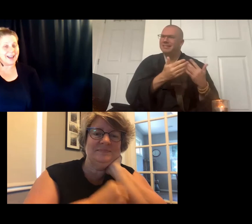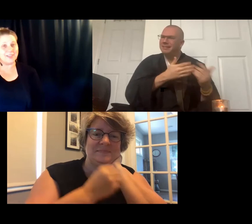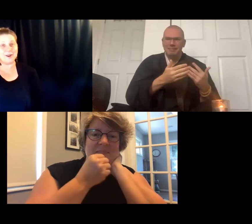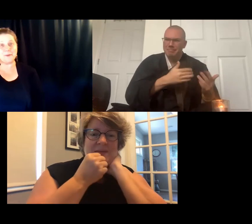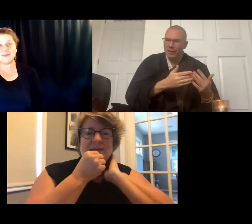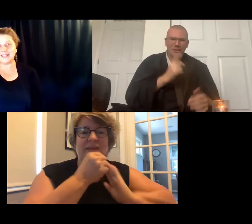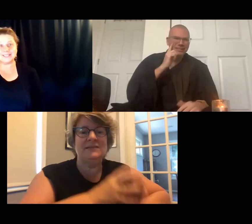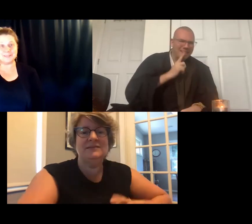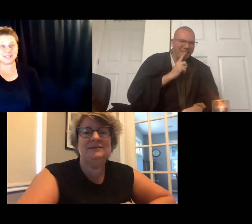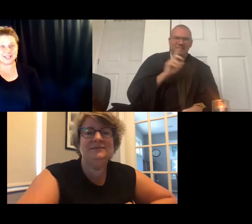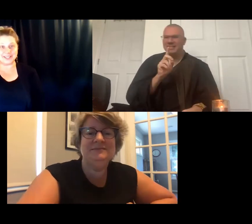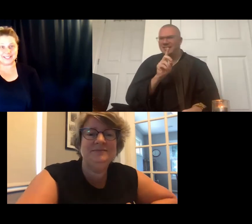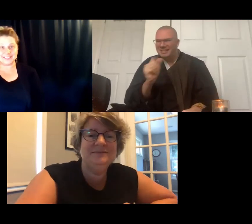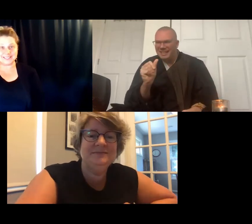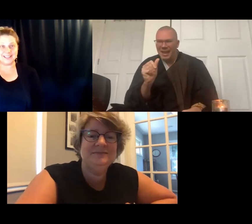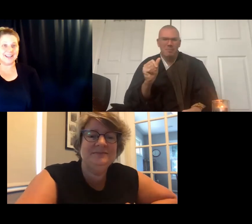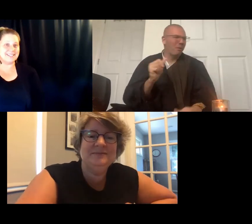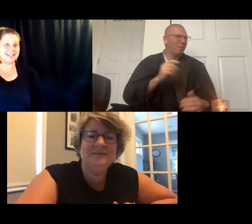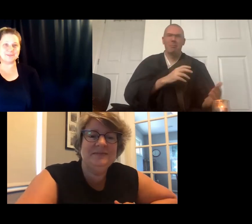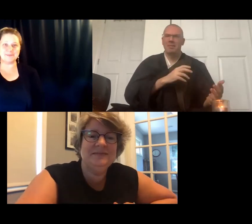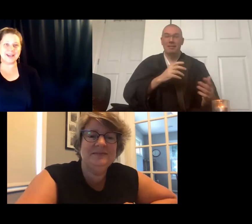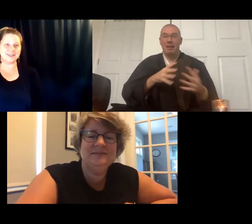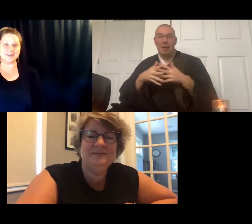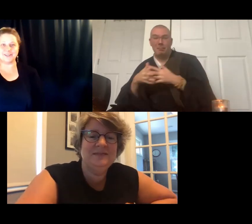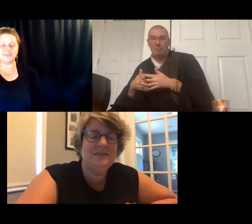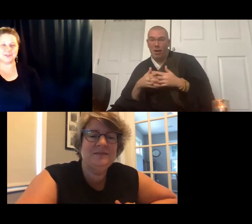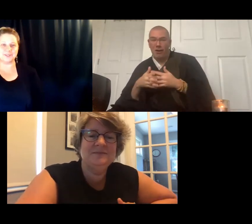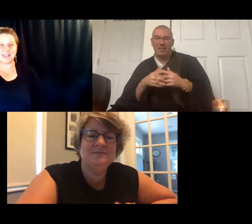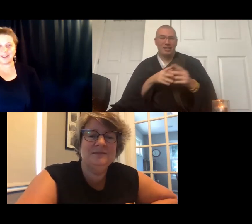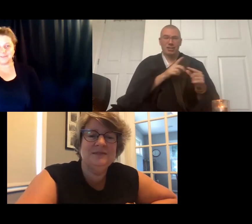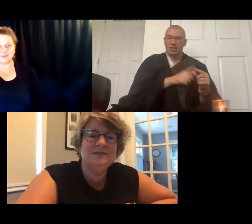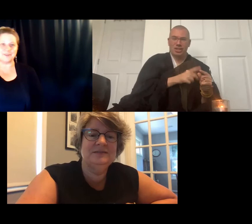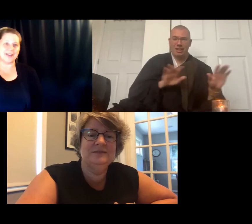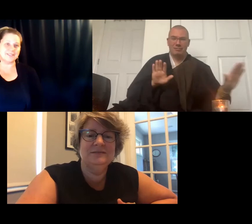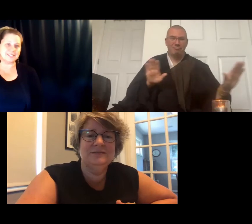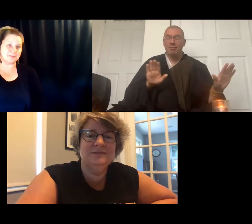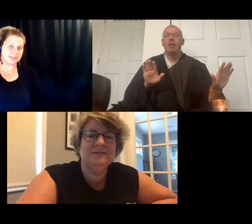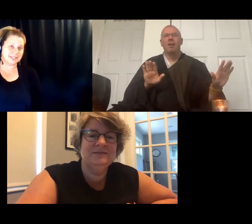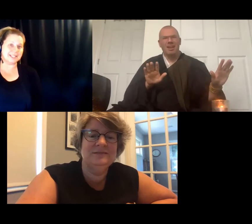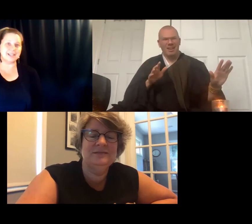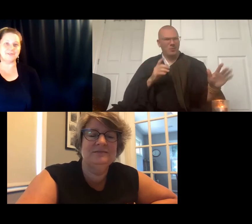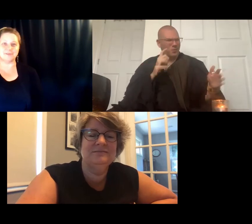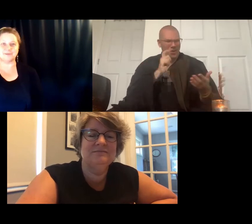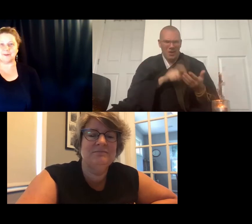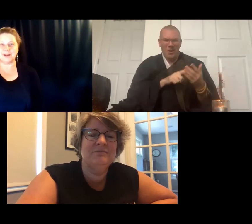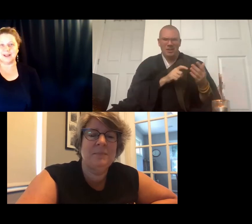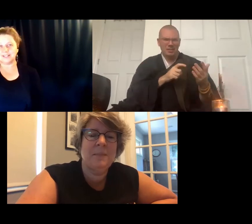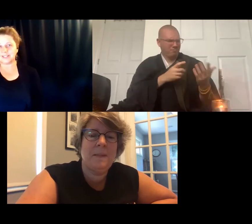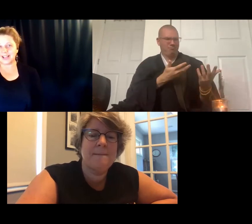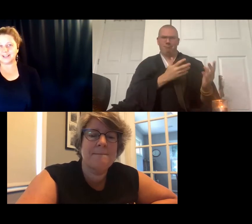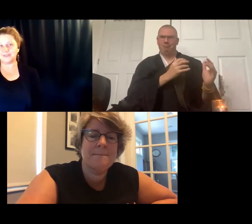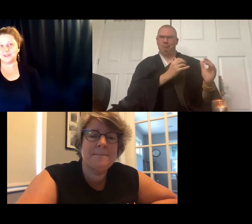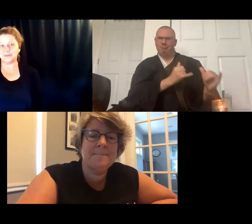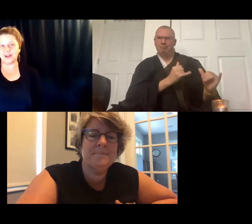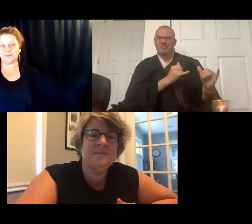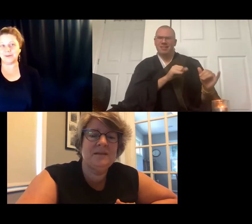China. There are many similarities. It doesn't matter if you're deaf or if you have a disability, if you're from